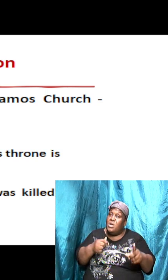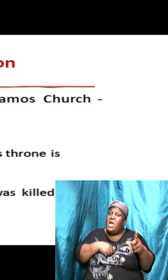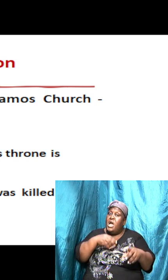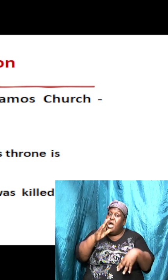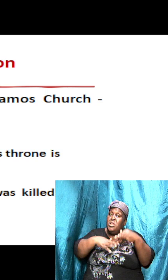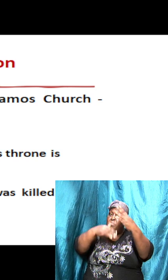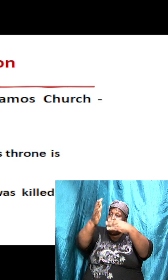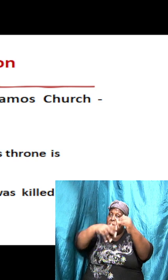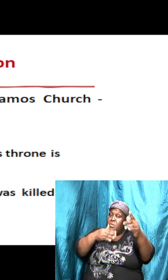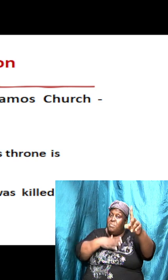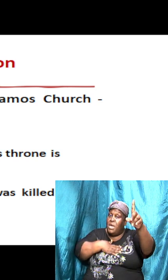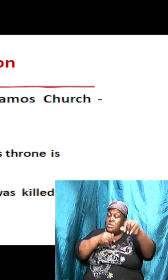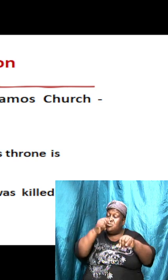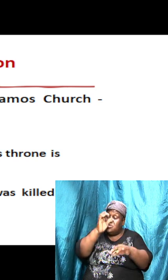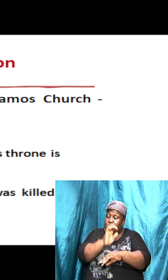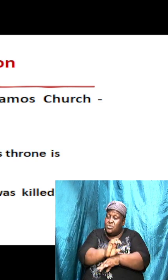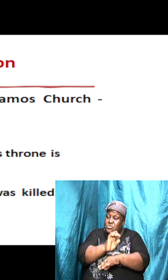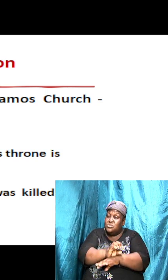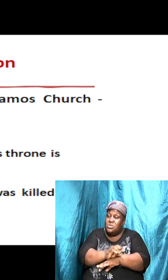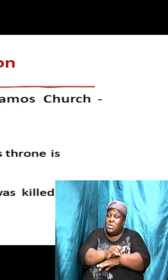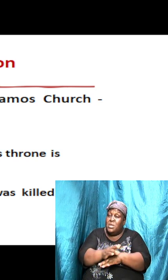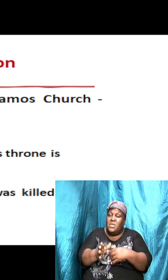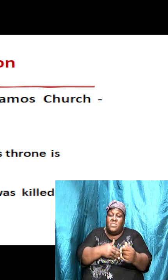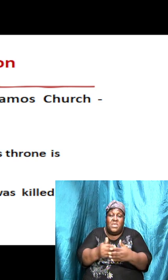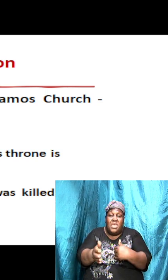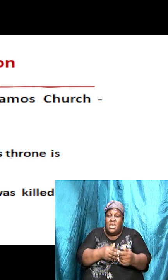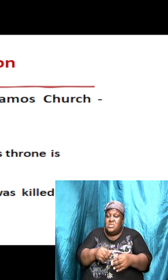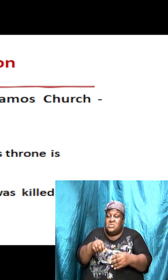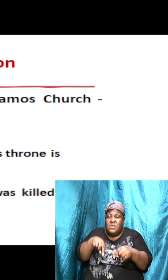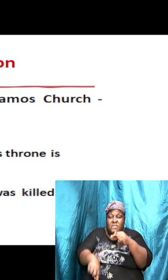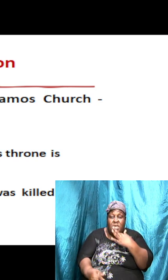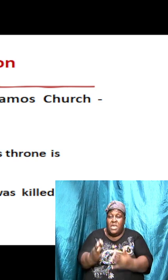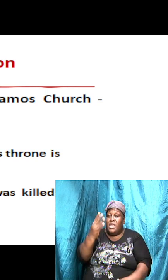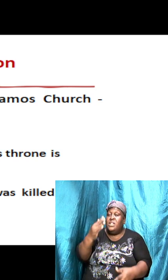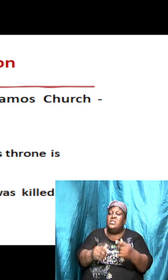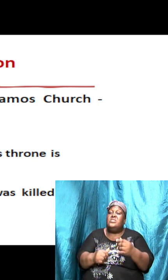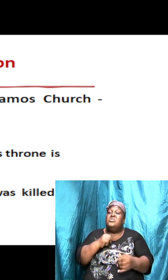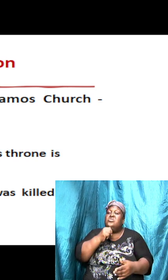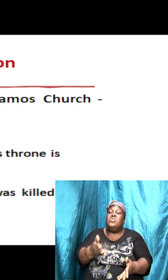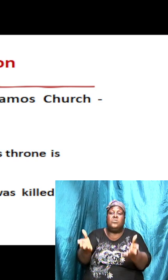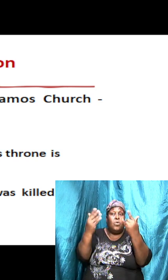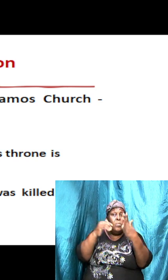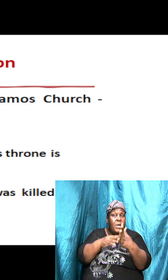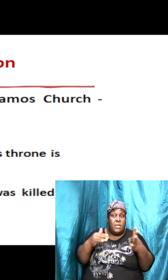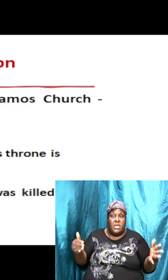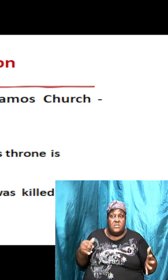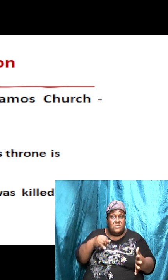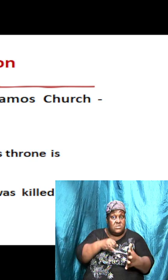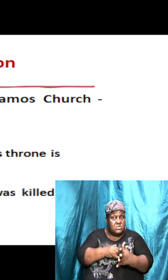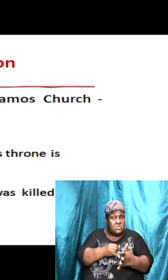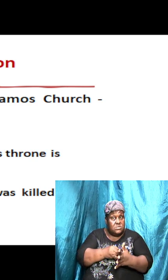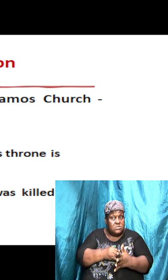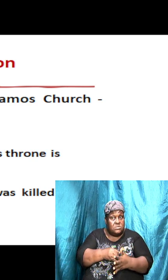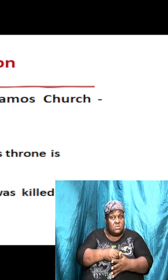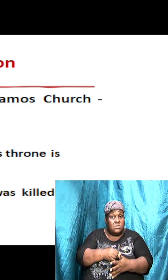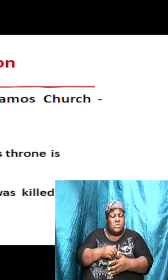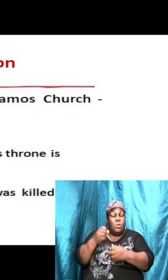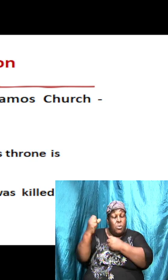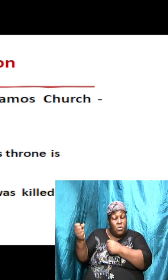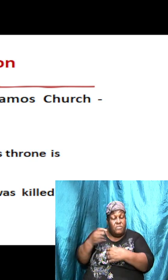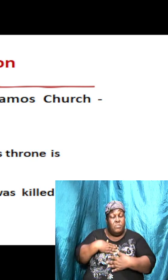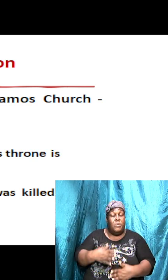shall not prevail. So it is a powerful body, and with church, when the Lord directs and it